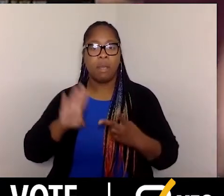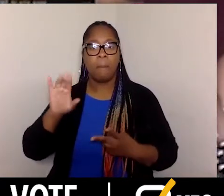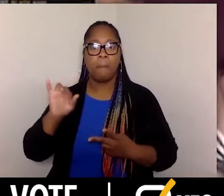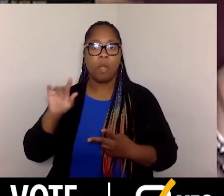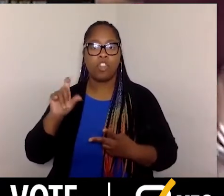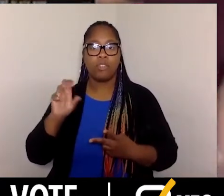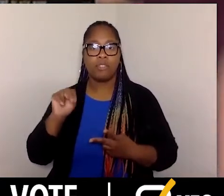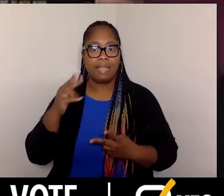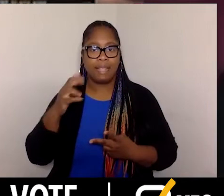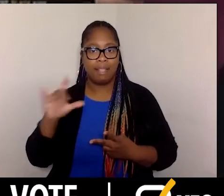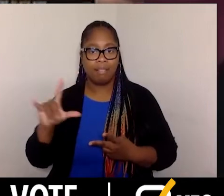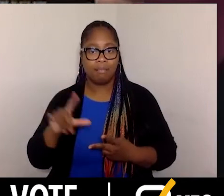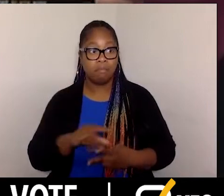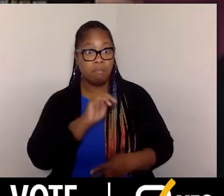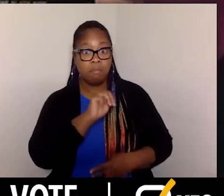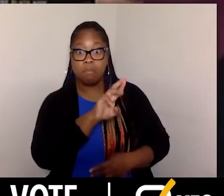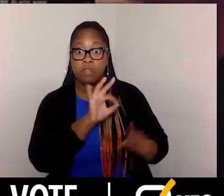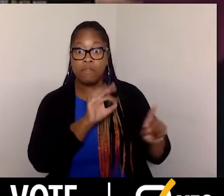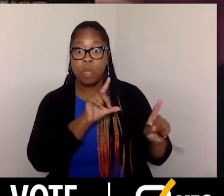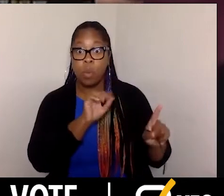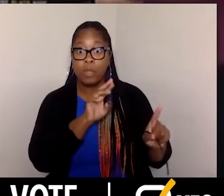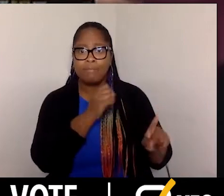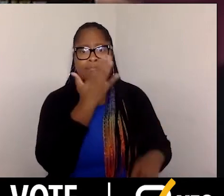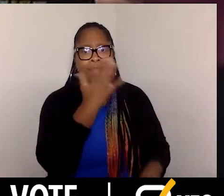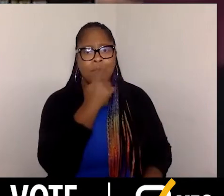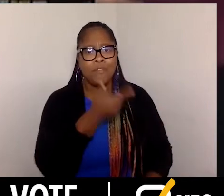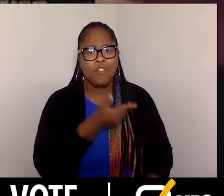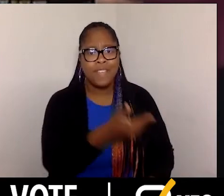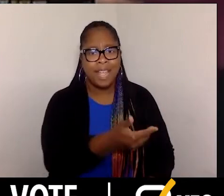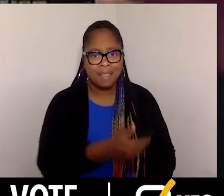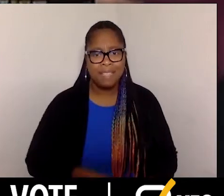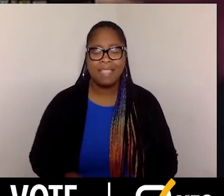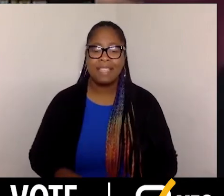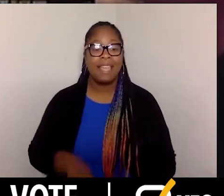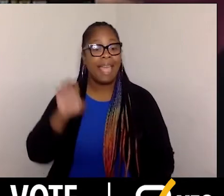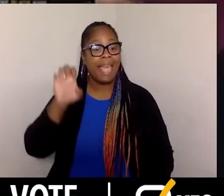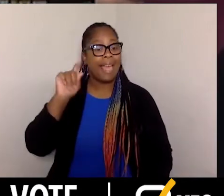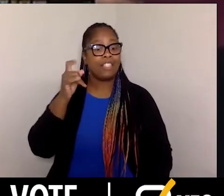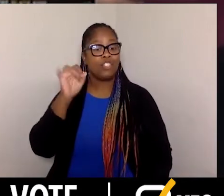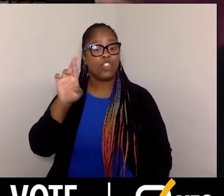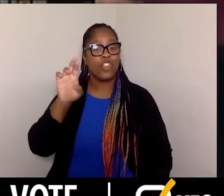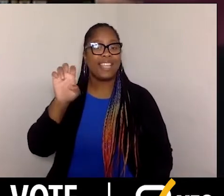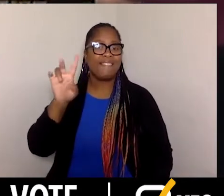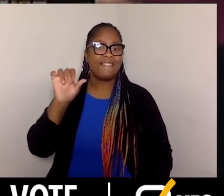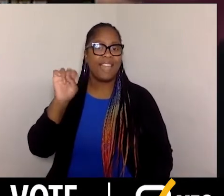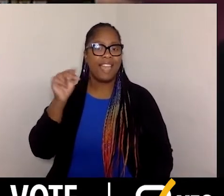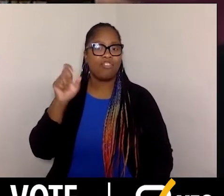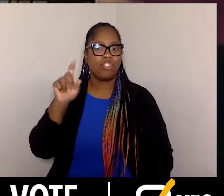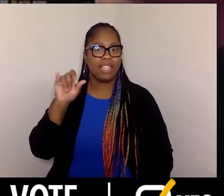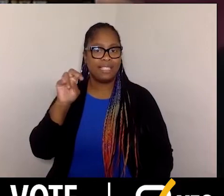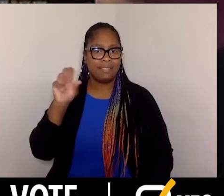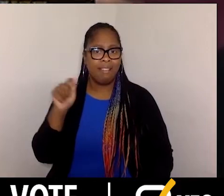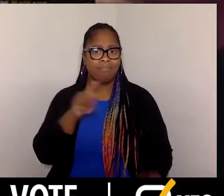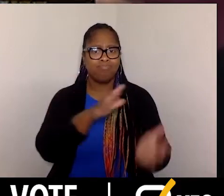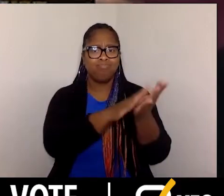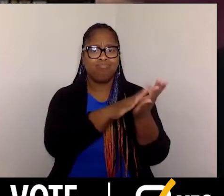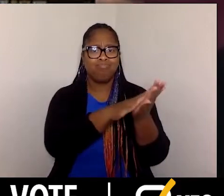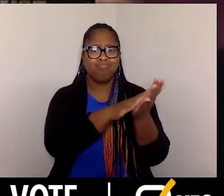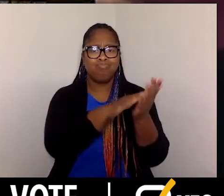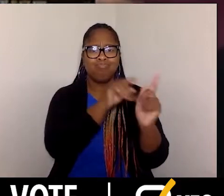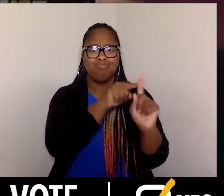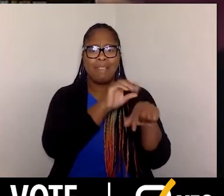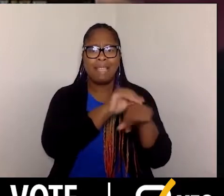for inviting me. Shout out to Counselor Esther Evangelista, who is serving